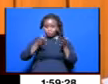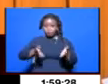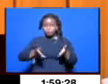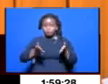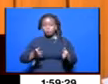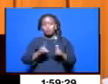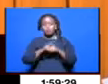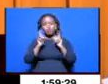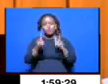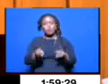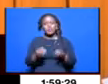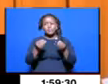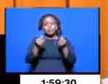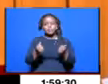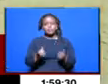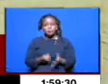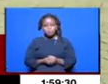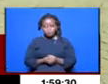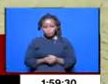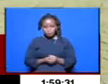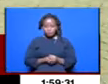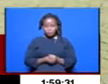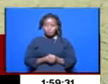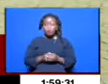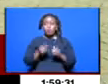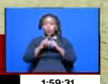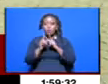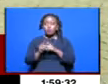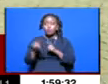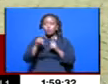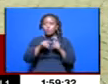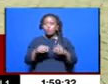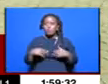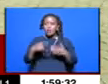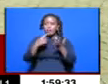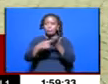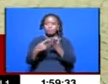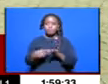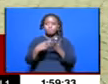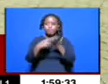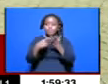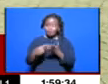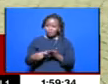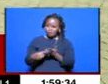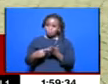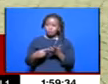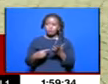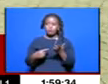it. There's been a discussion and contestation of